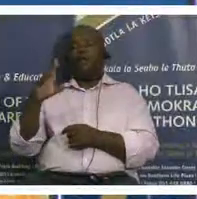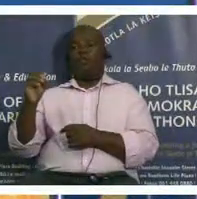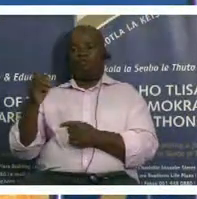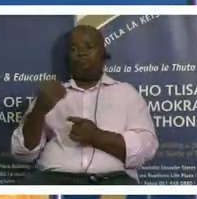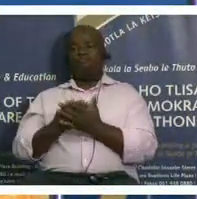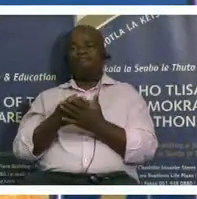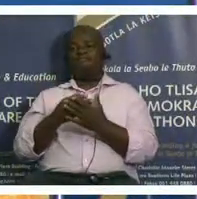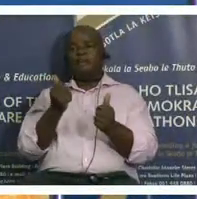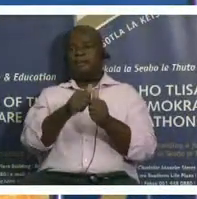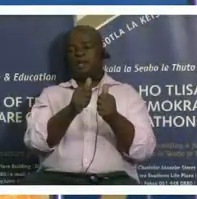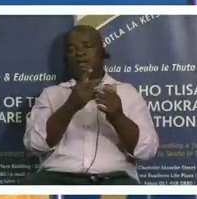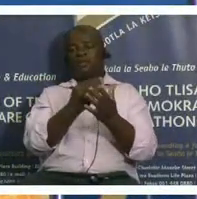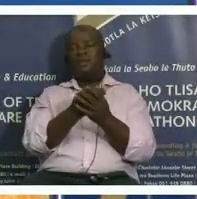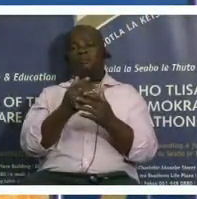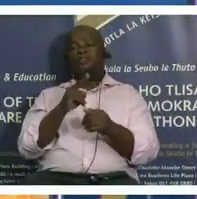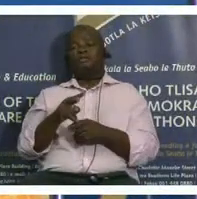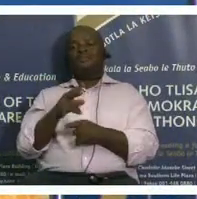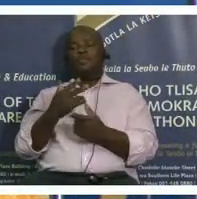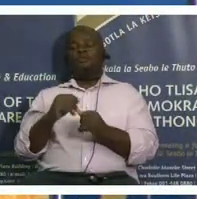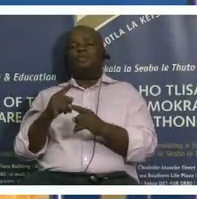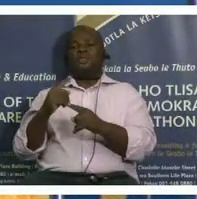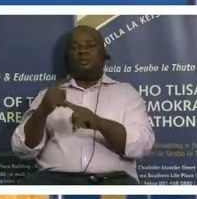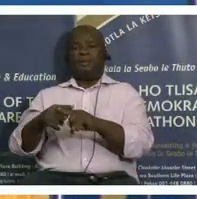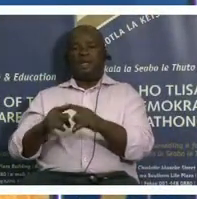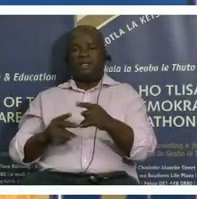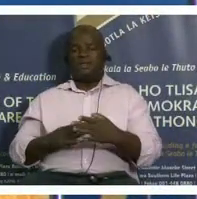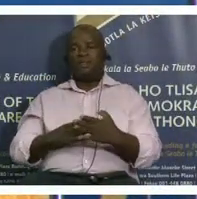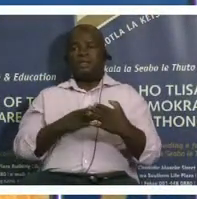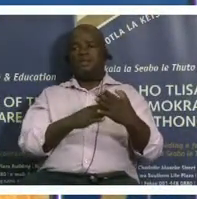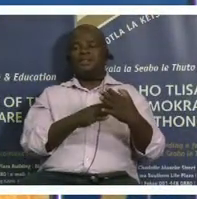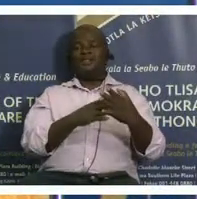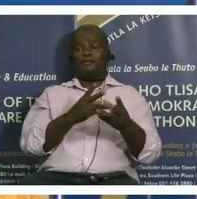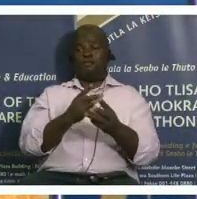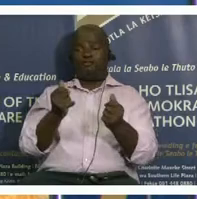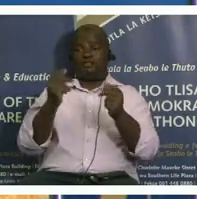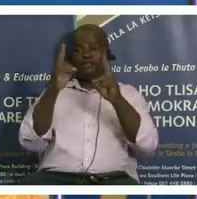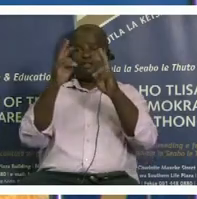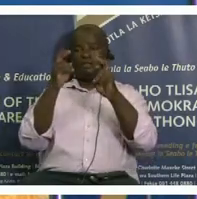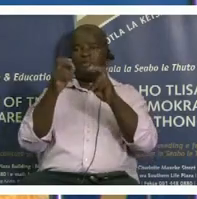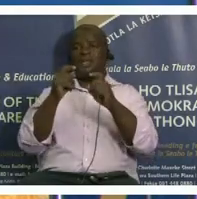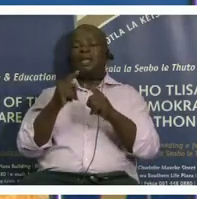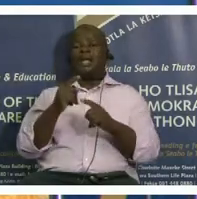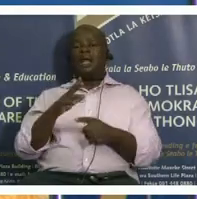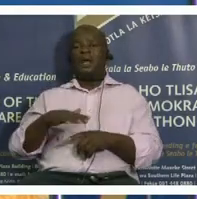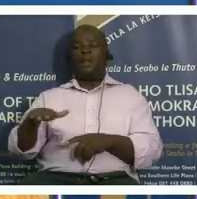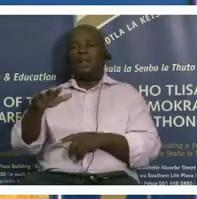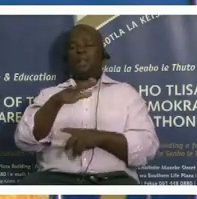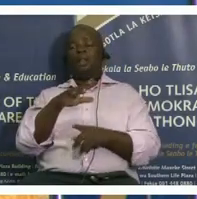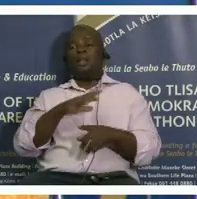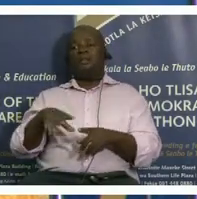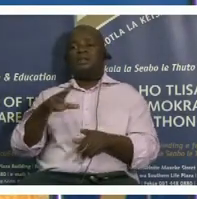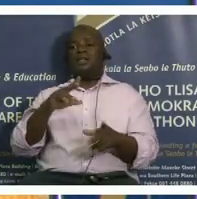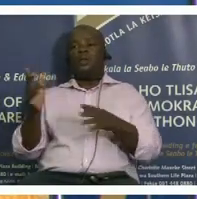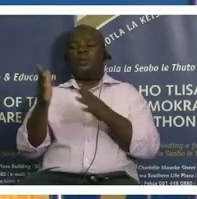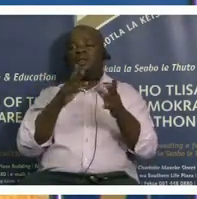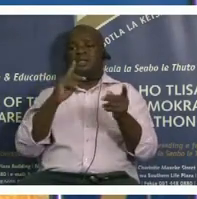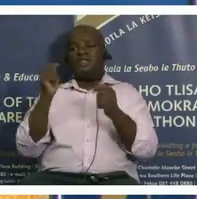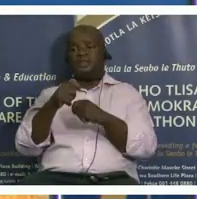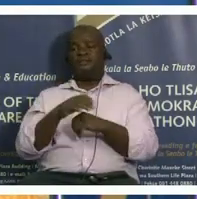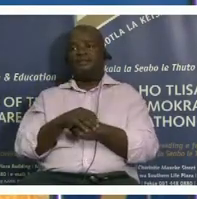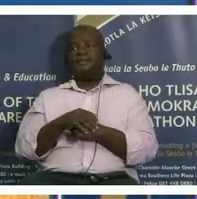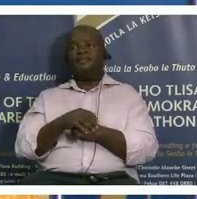determine opportunities and challenges to address climate change. We have established an Energy Security Command